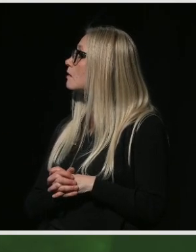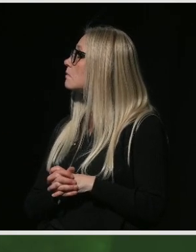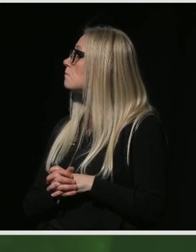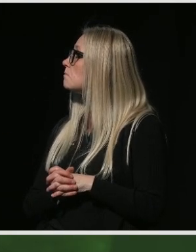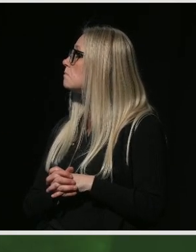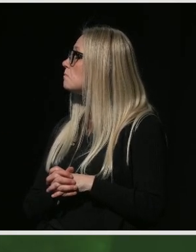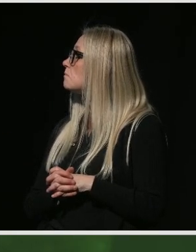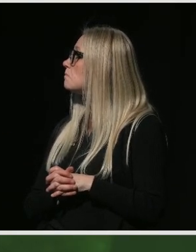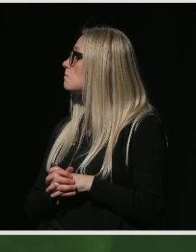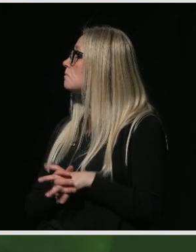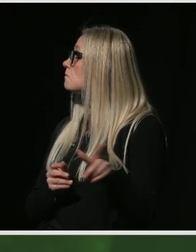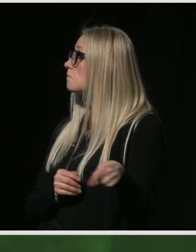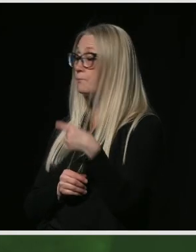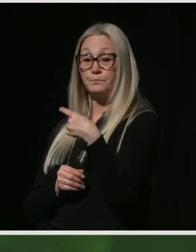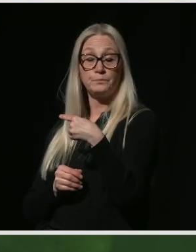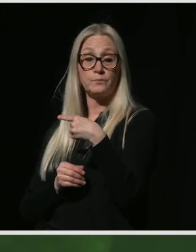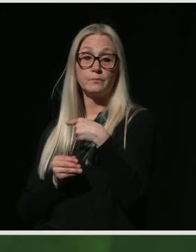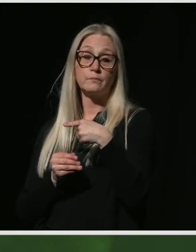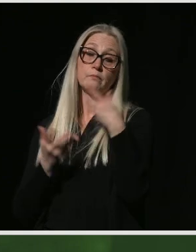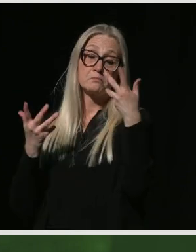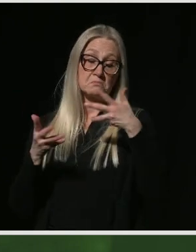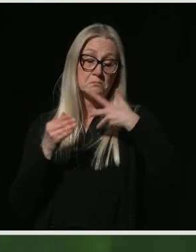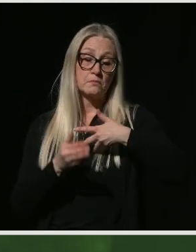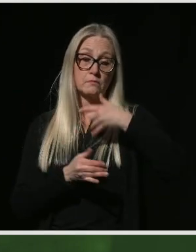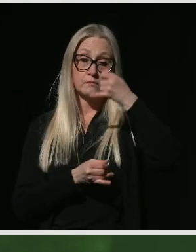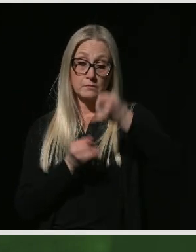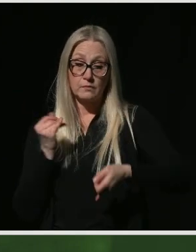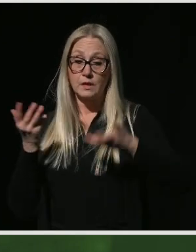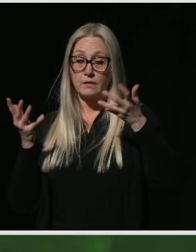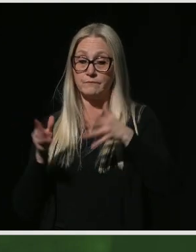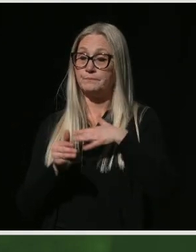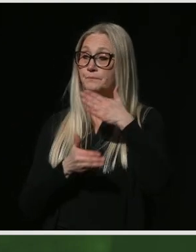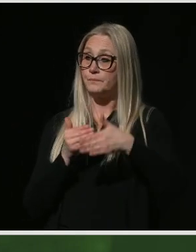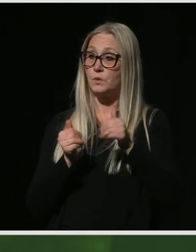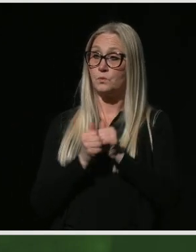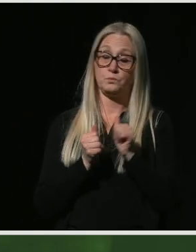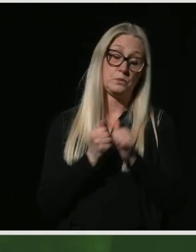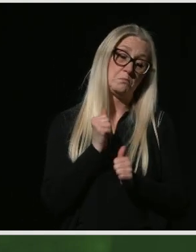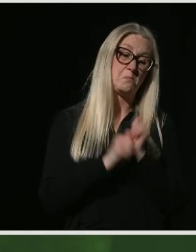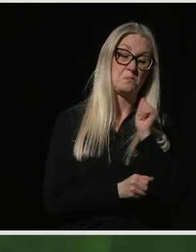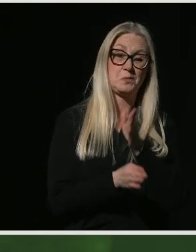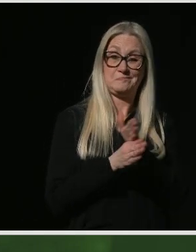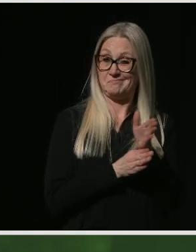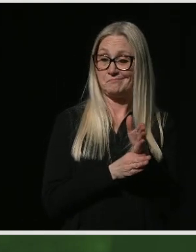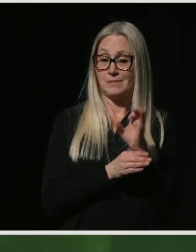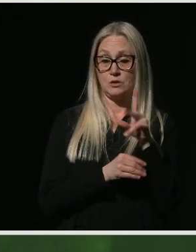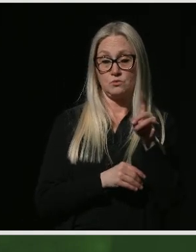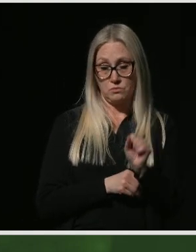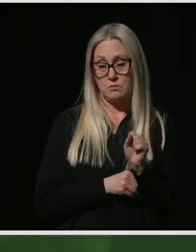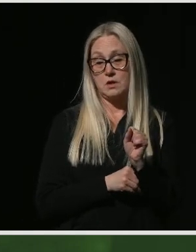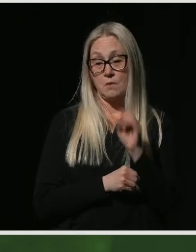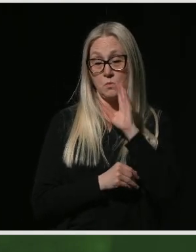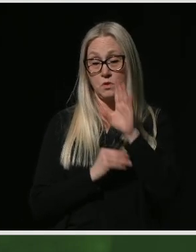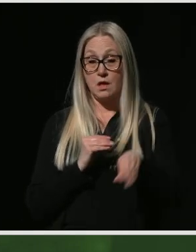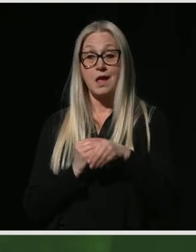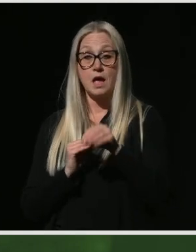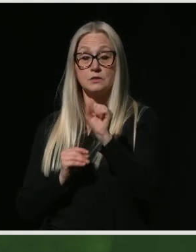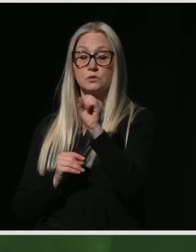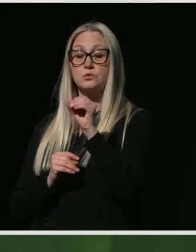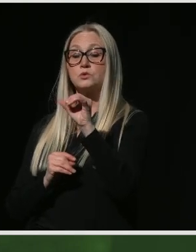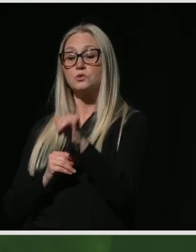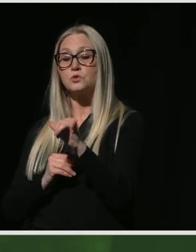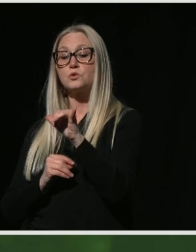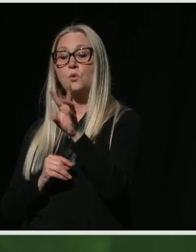With this product that we've now completed with most of the major crops, including potatoes, corn, canola, we're adding soy and wheat next year, looking to